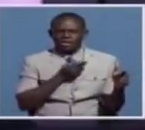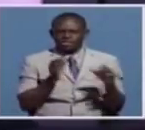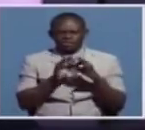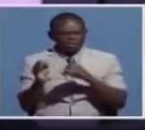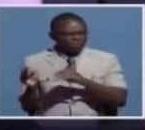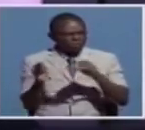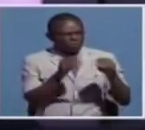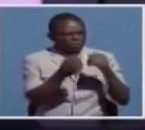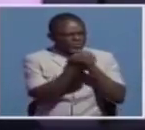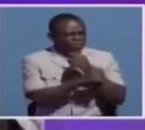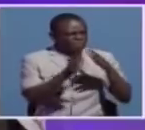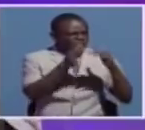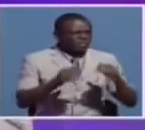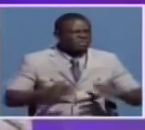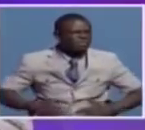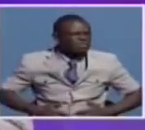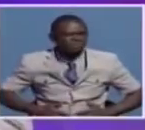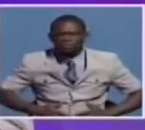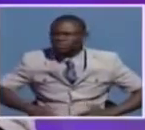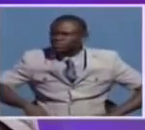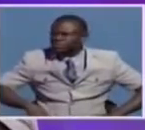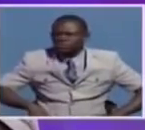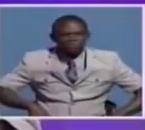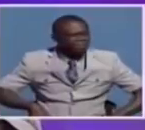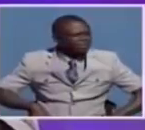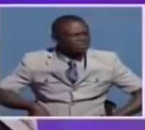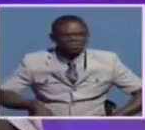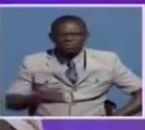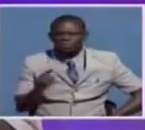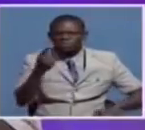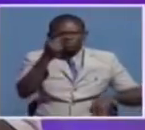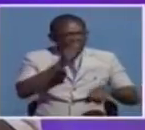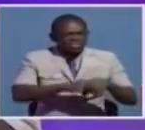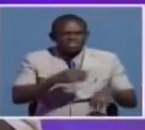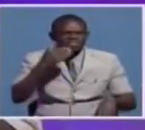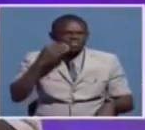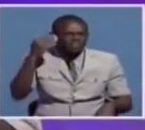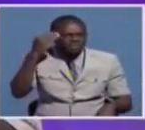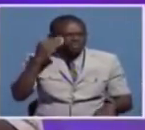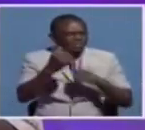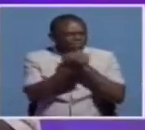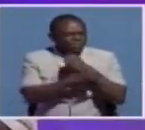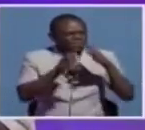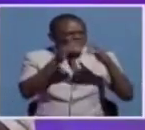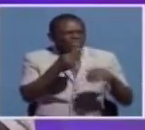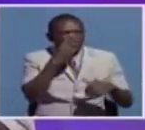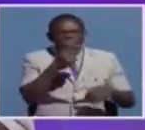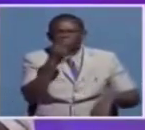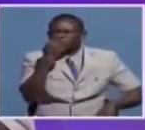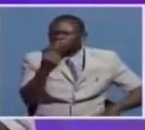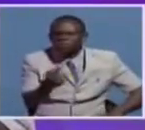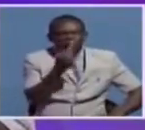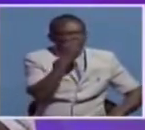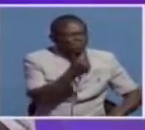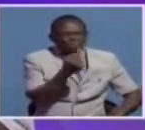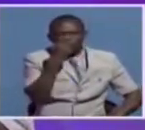The first way to the first double-story house we ever saw was that. Oh, and I should also mention, by the way, when you